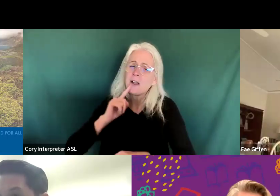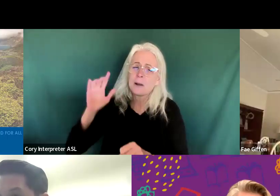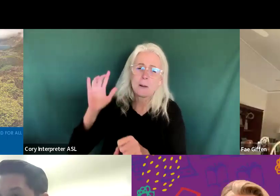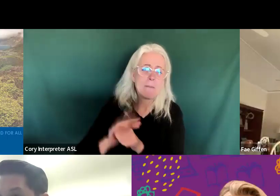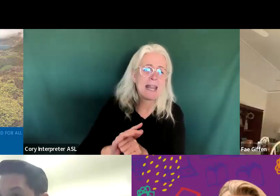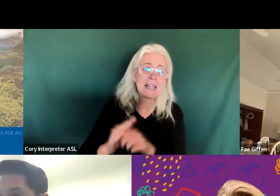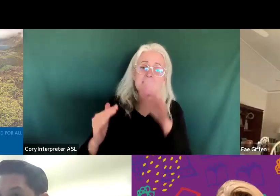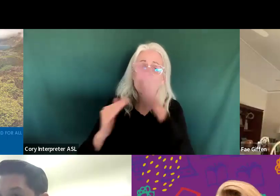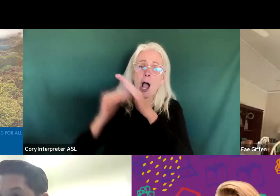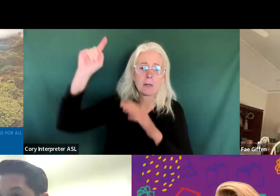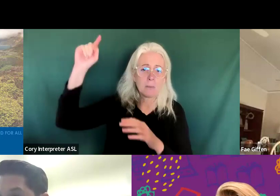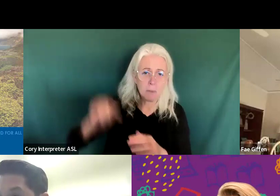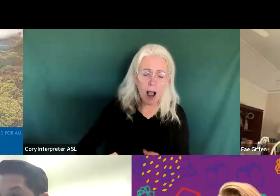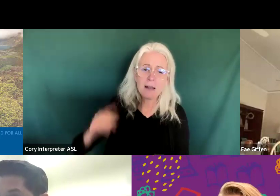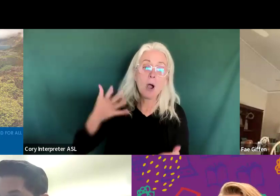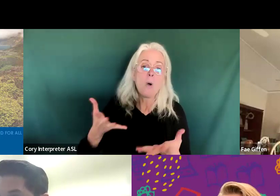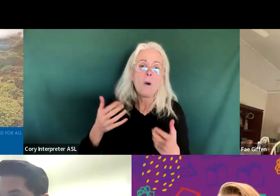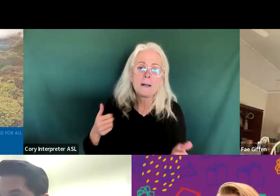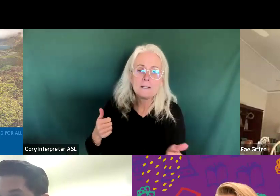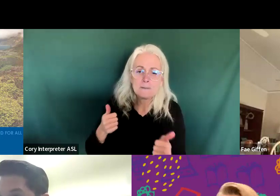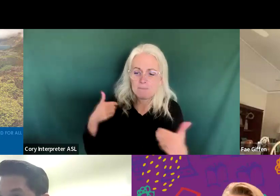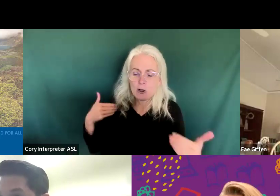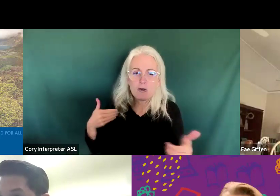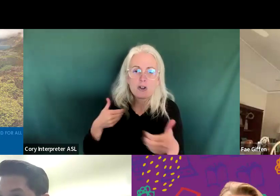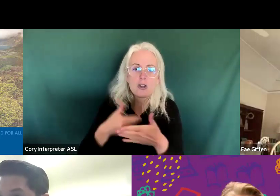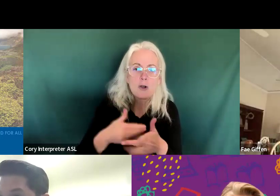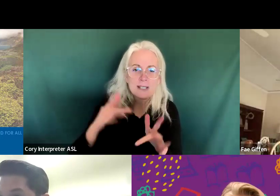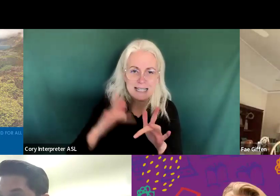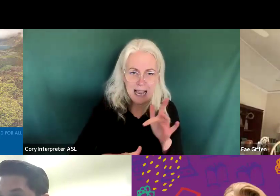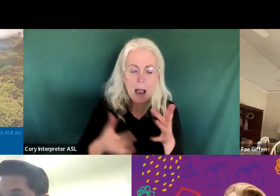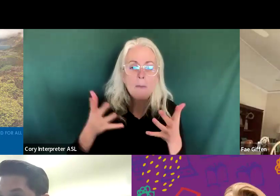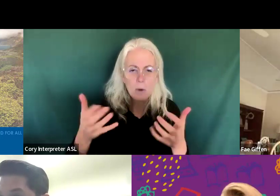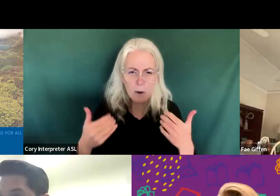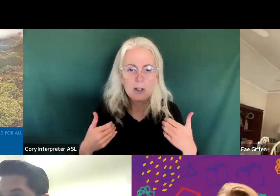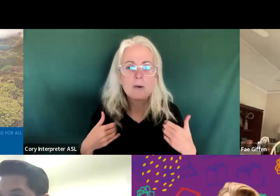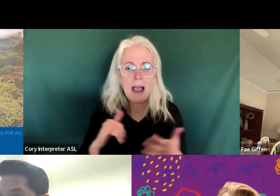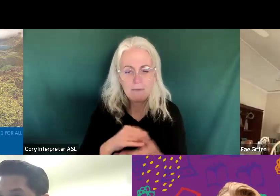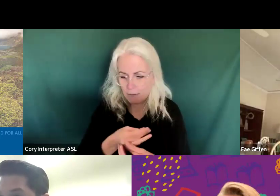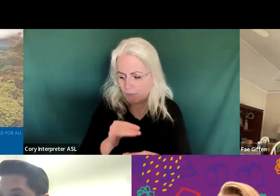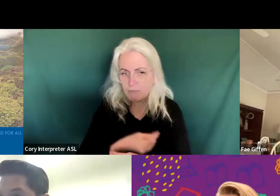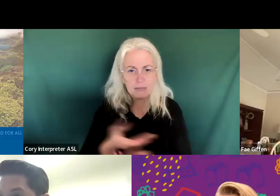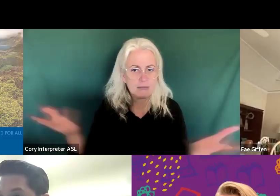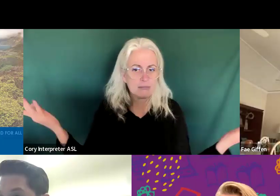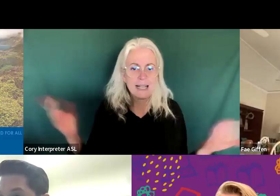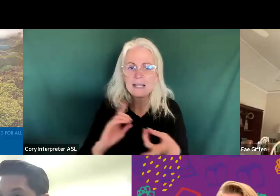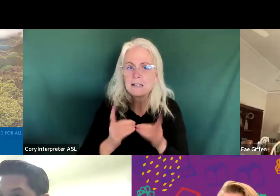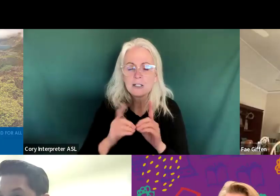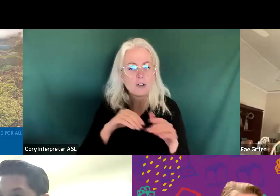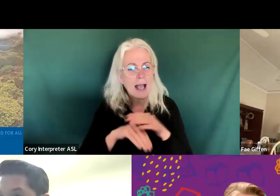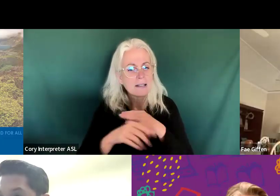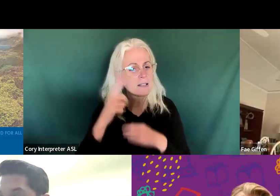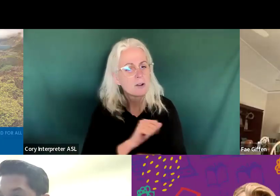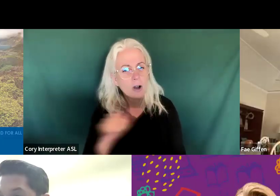to working towards closing the divide. We know that in our county, as in everywhere,